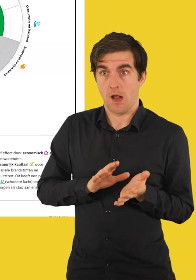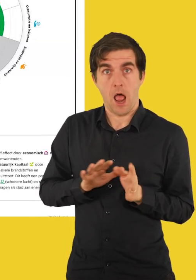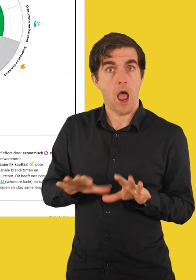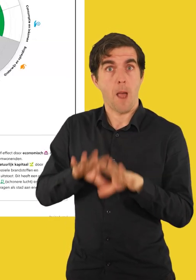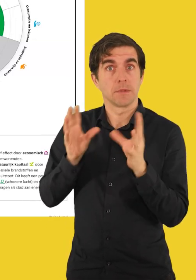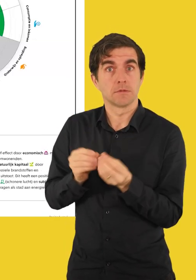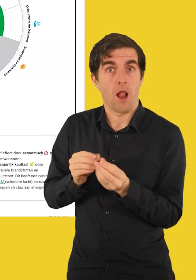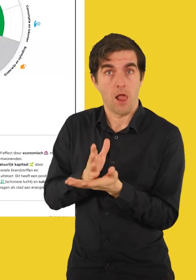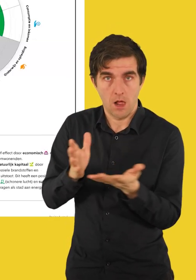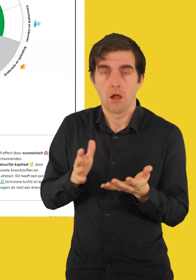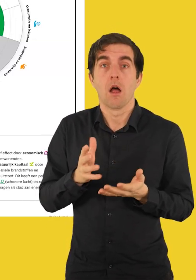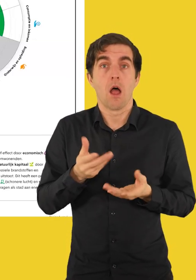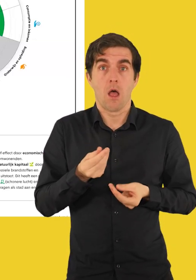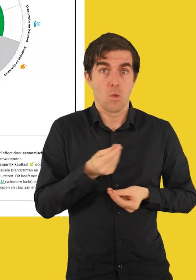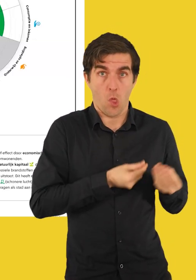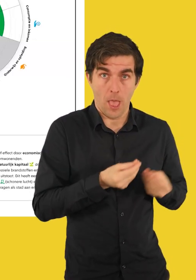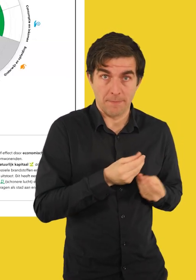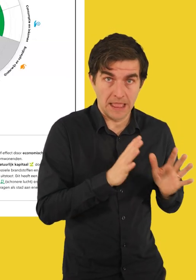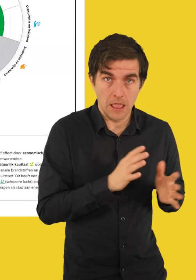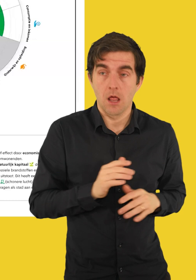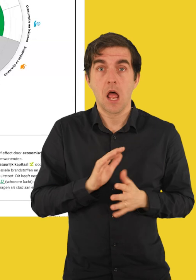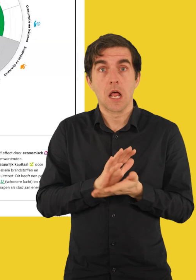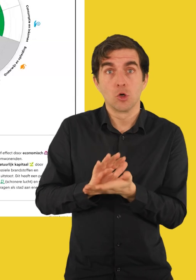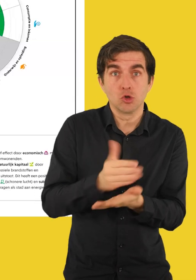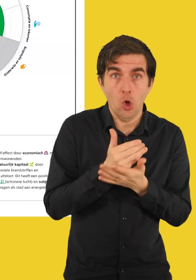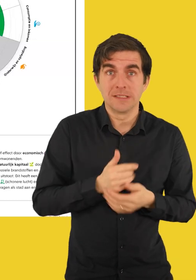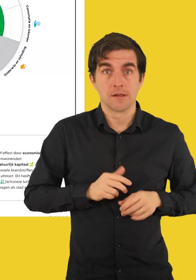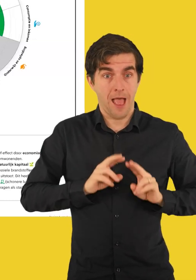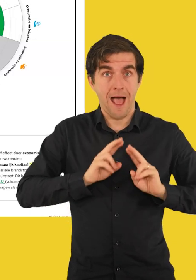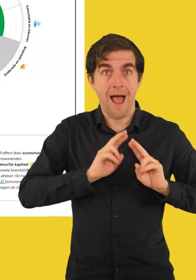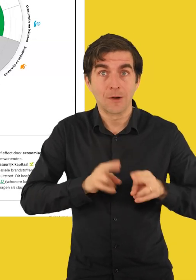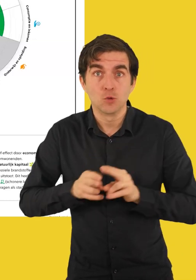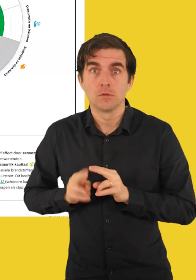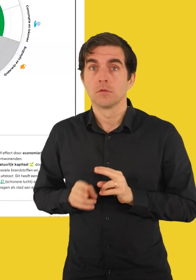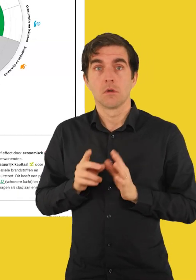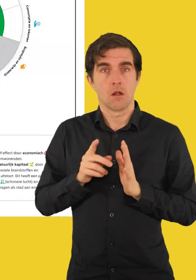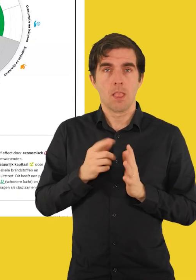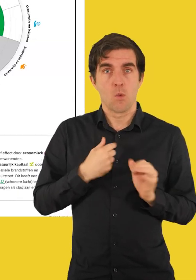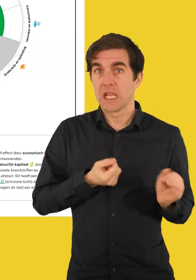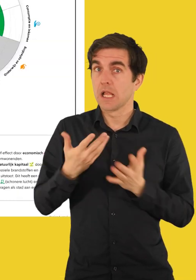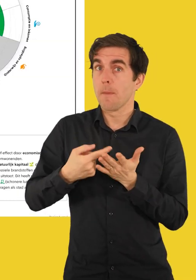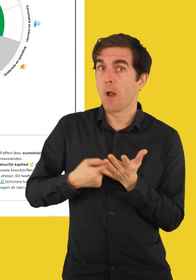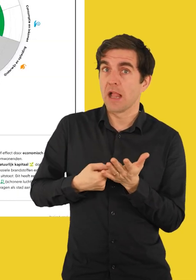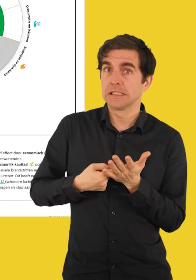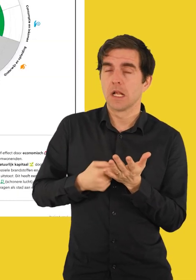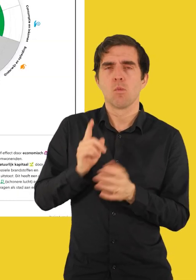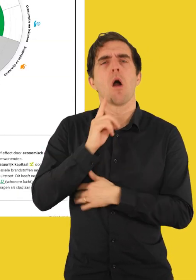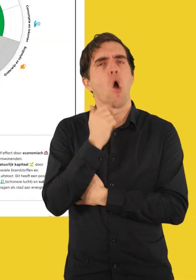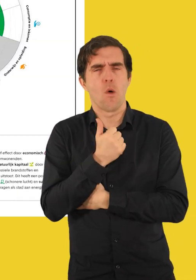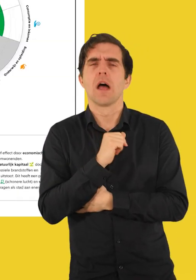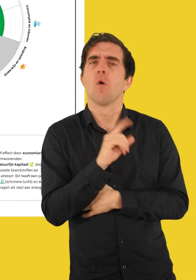natural capital, but also things like economic capital, security, housing. So if we bring a certain policy